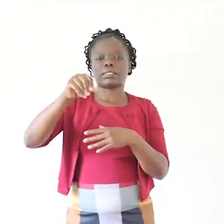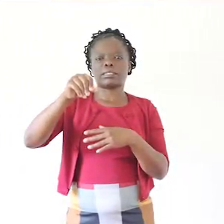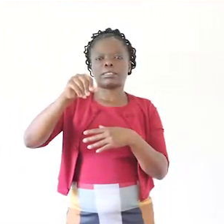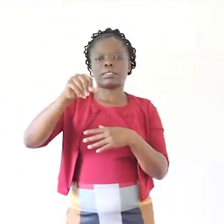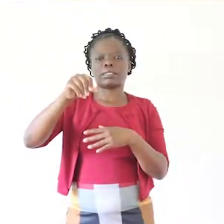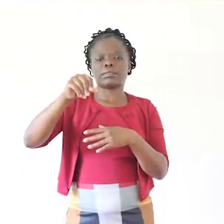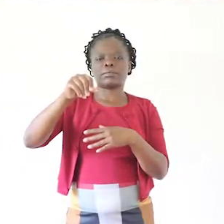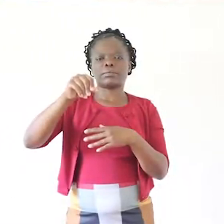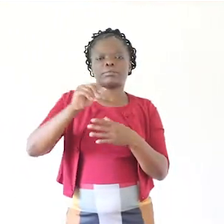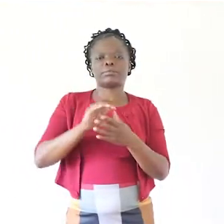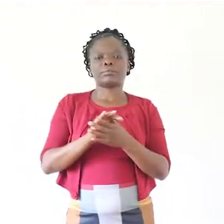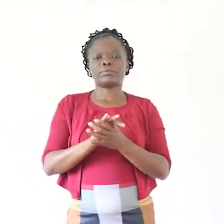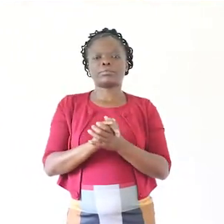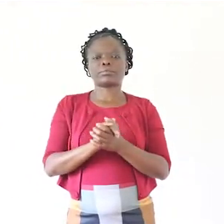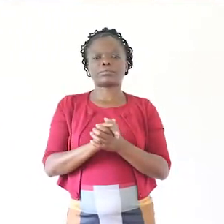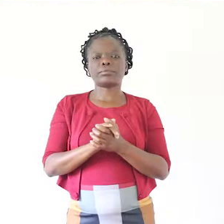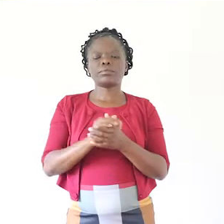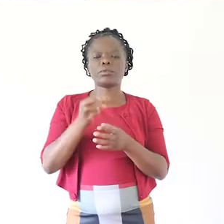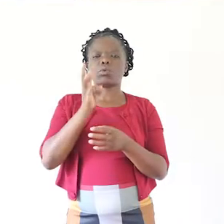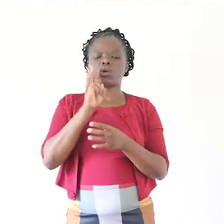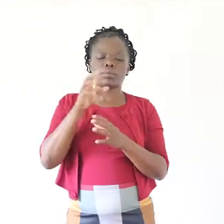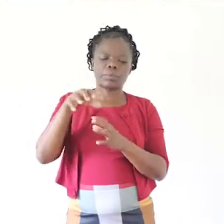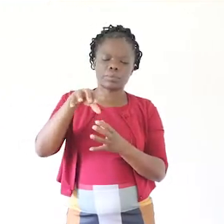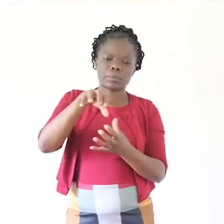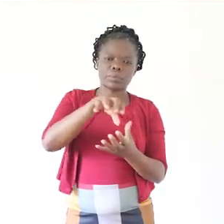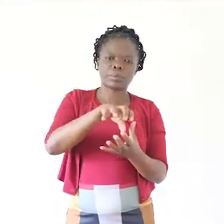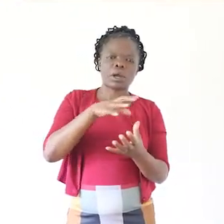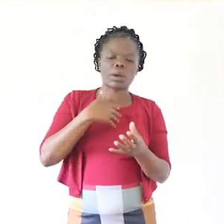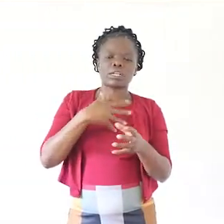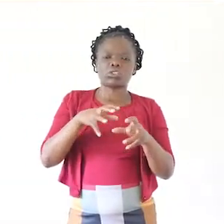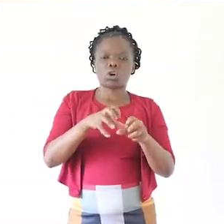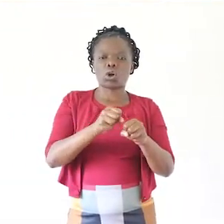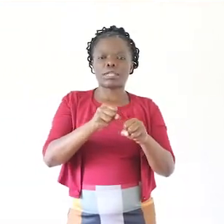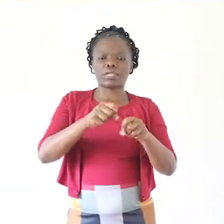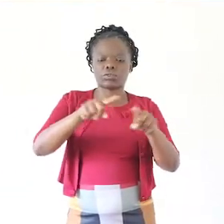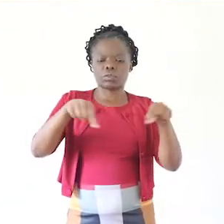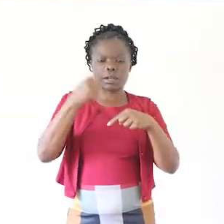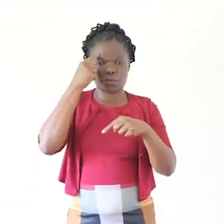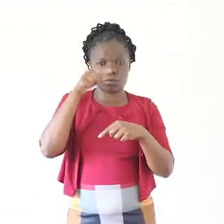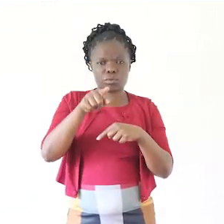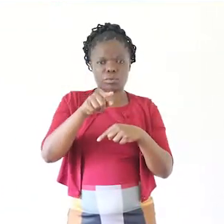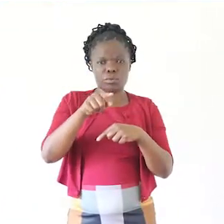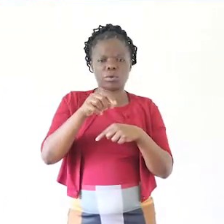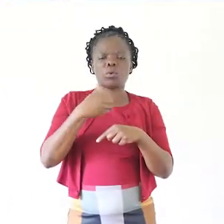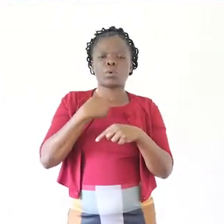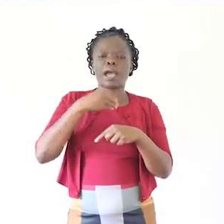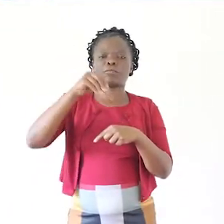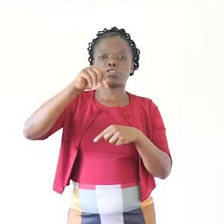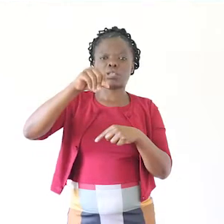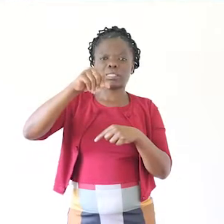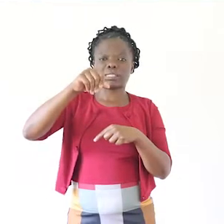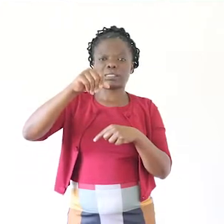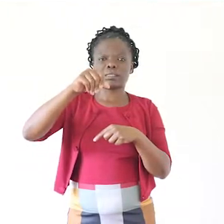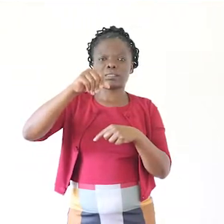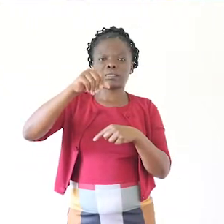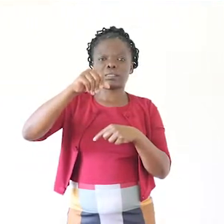Here is this water. So let me hold the sufuria for you. We have salt.